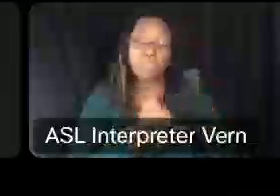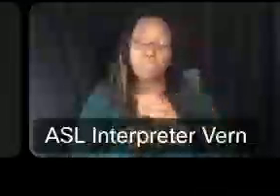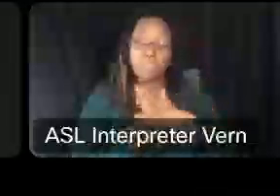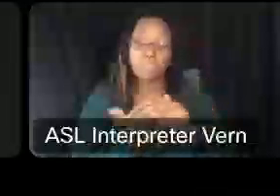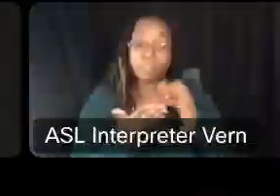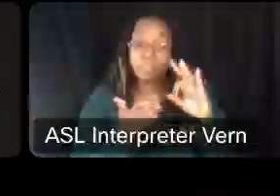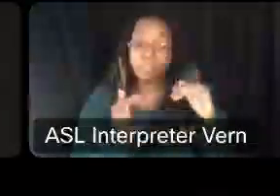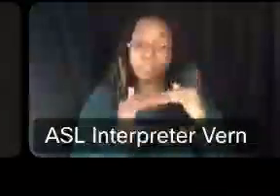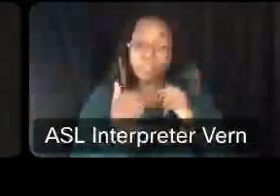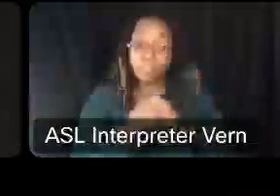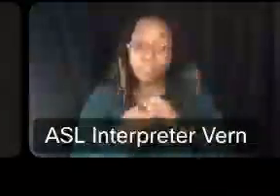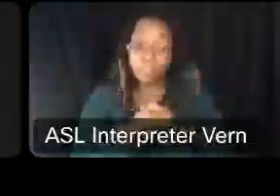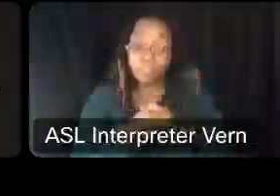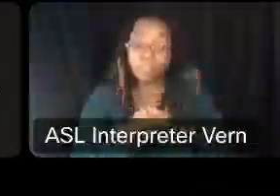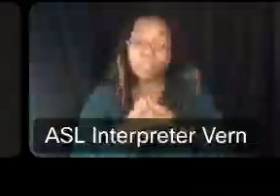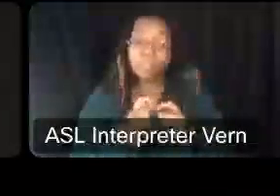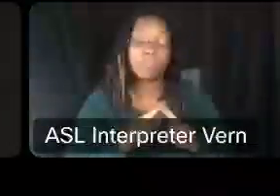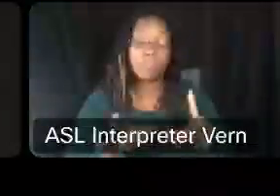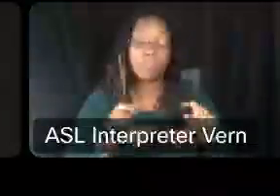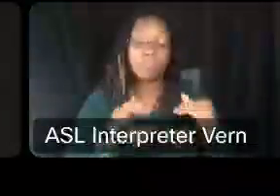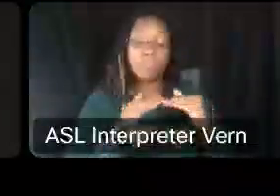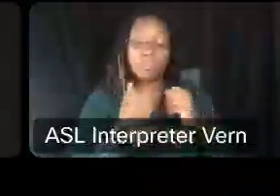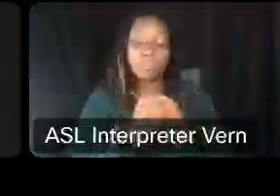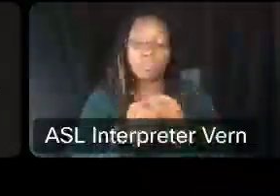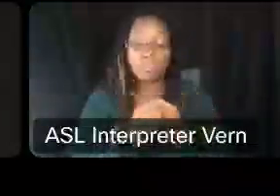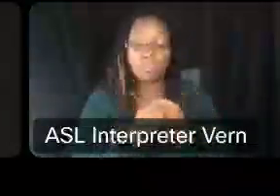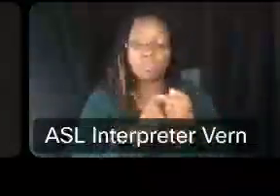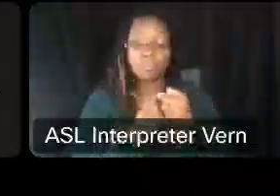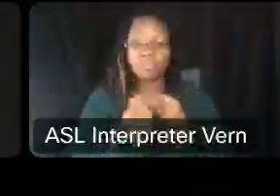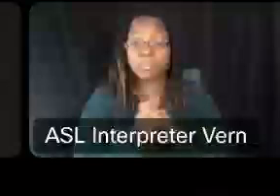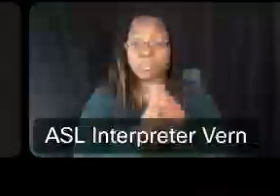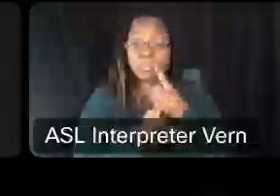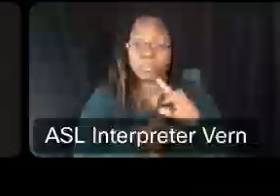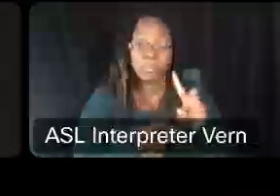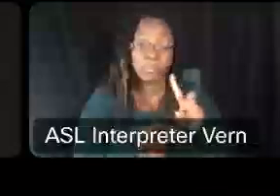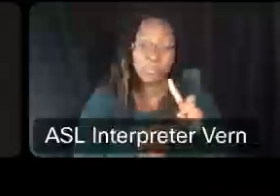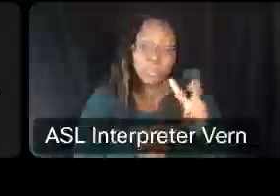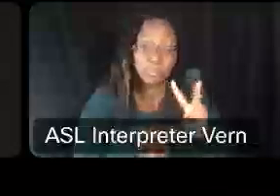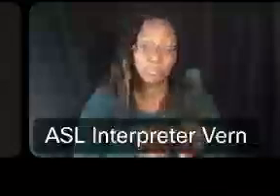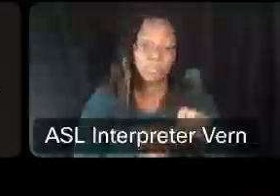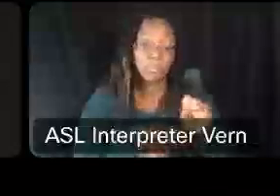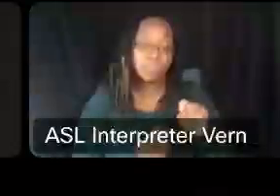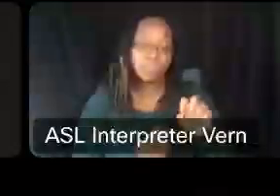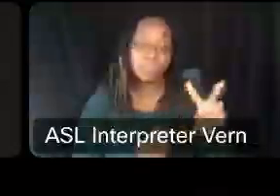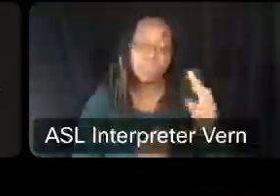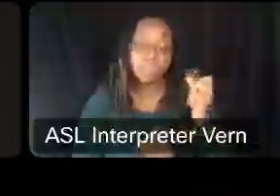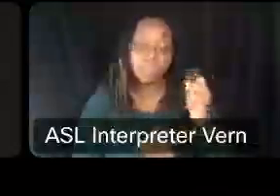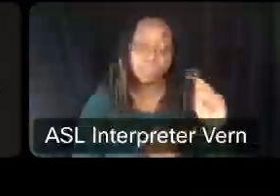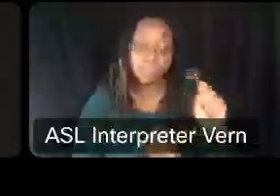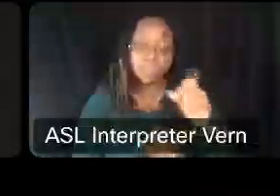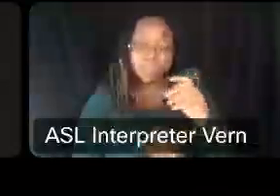peer support is also a foundation of the domestic and sexual violence movement and